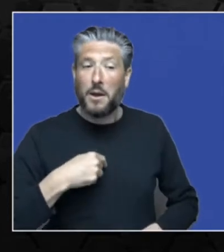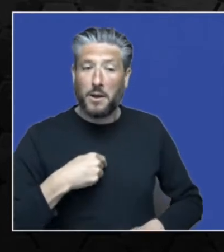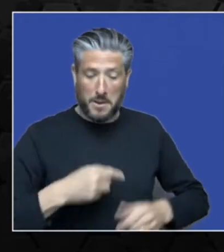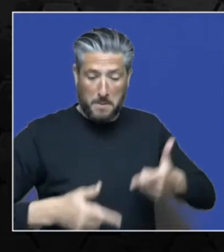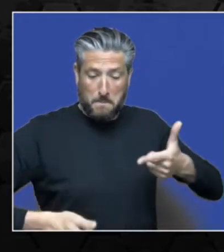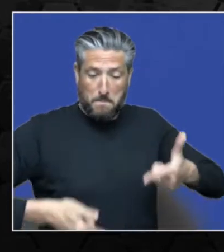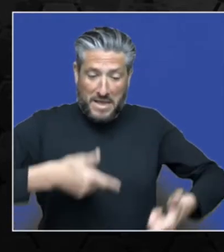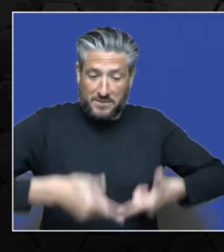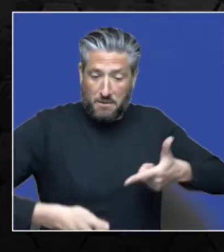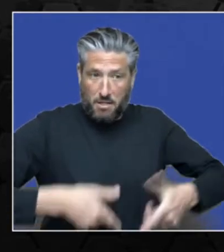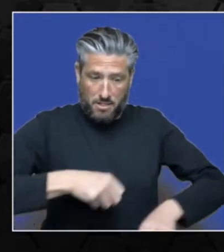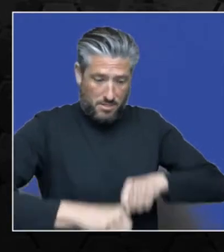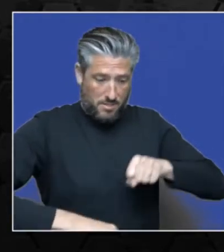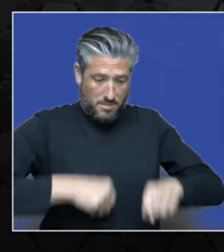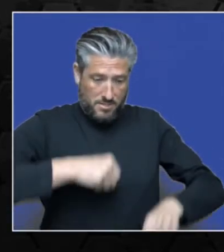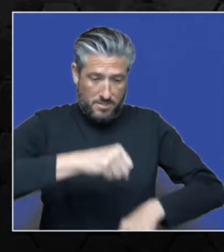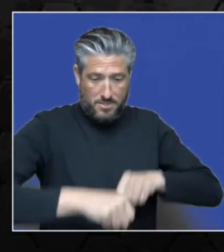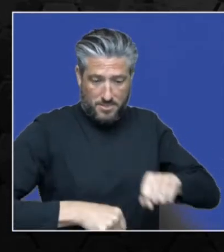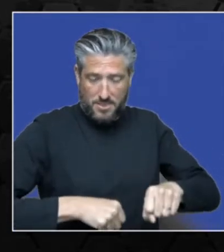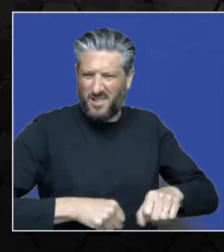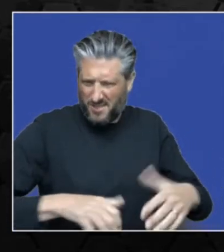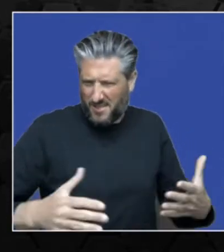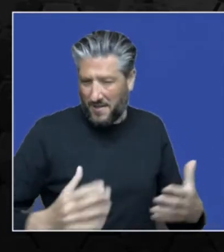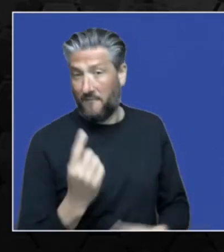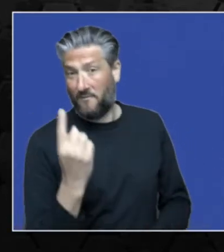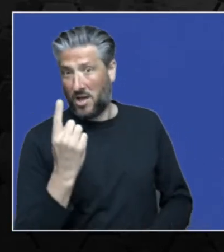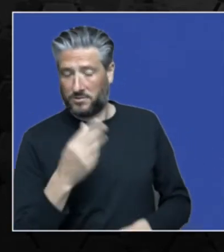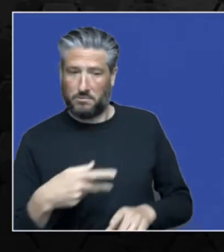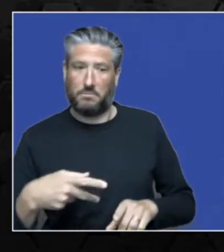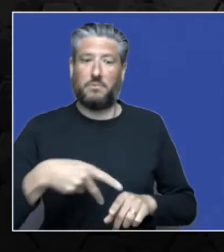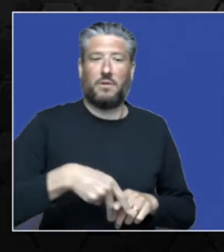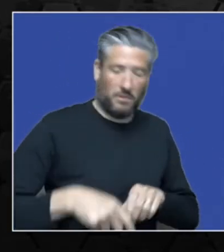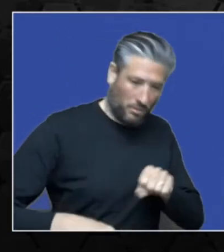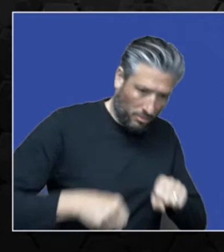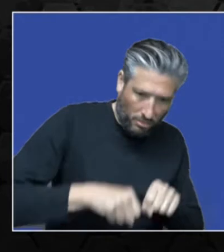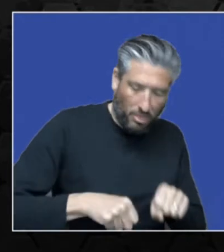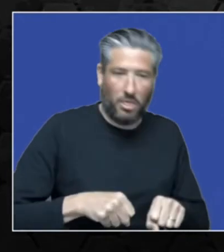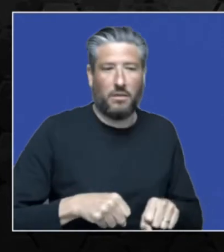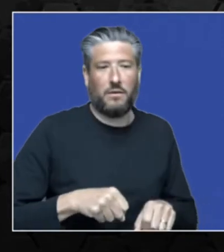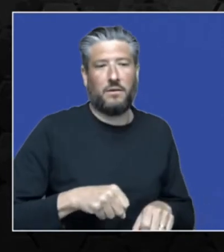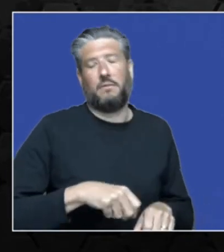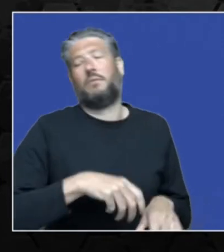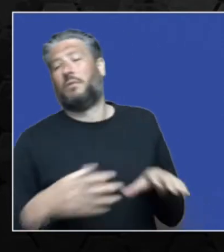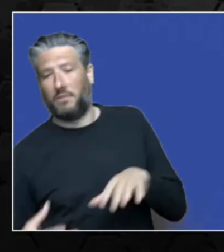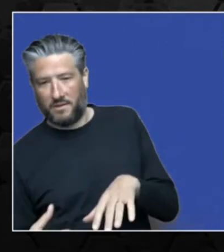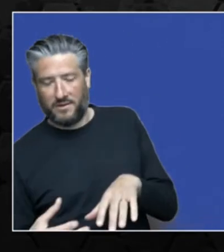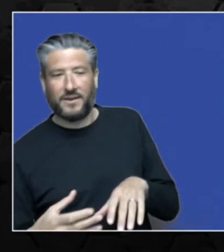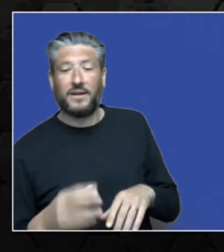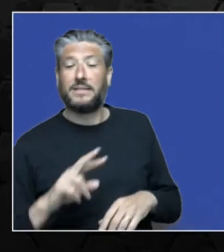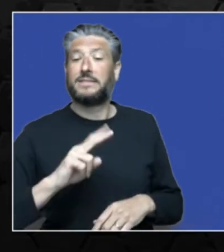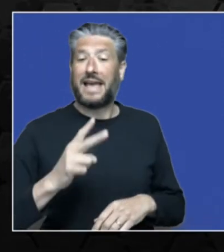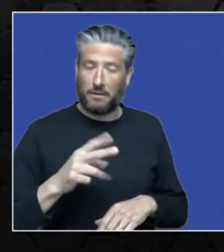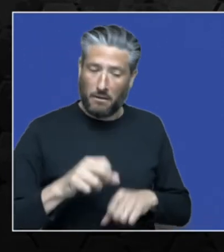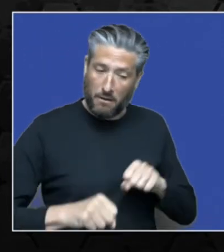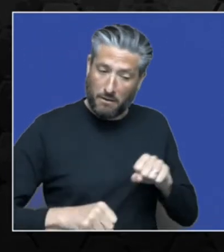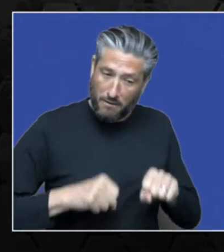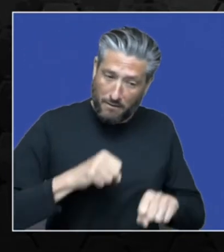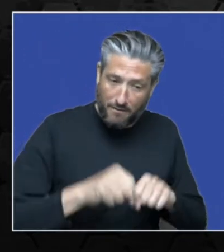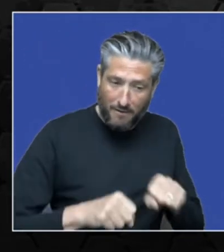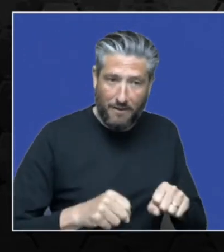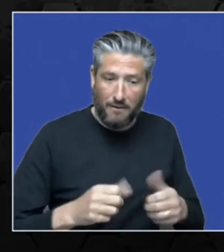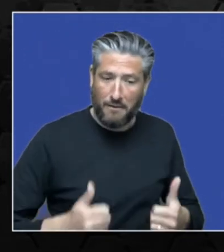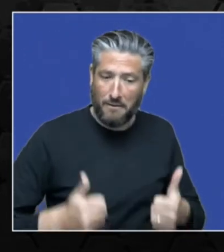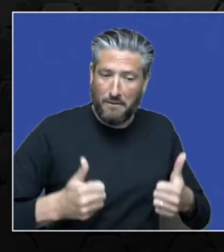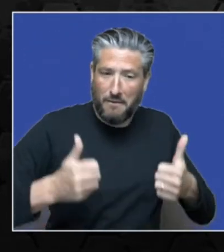try to ride the bicycle again, we again fall down, hit and trial. That's basically the idea of reinforcement learning over here. So yeah,